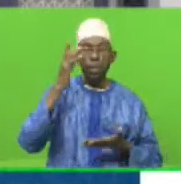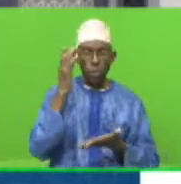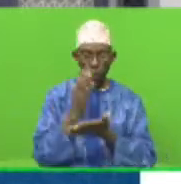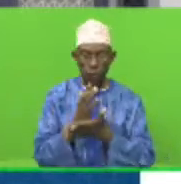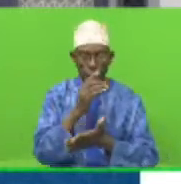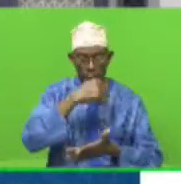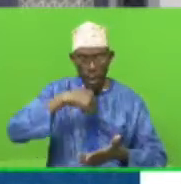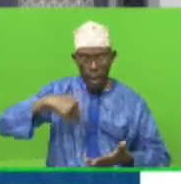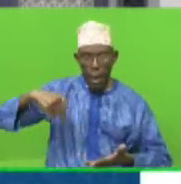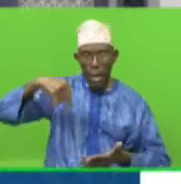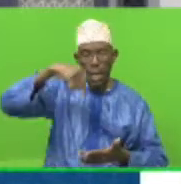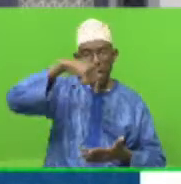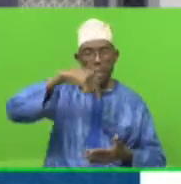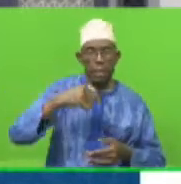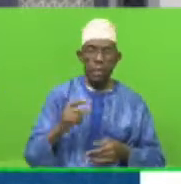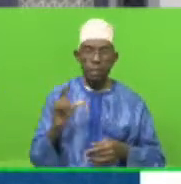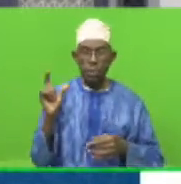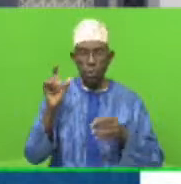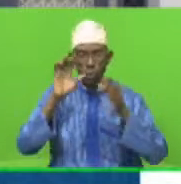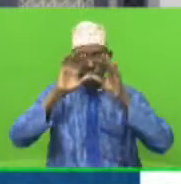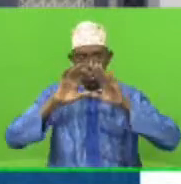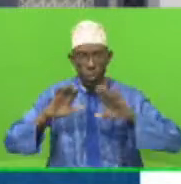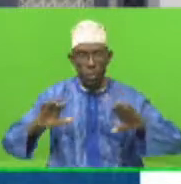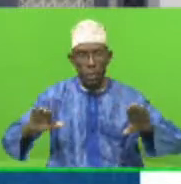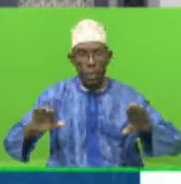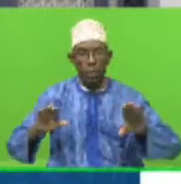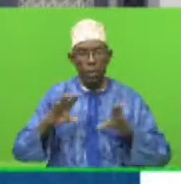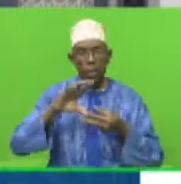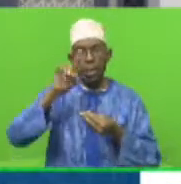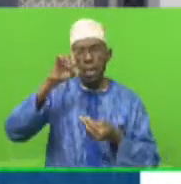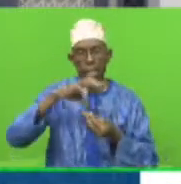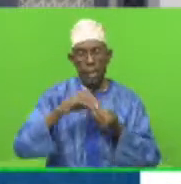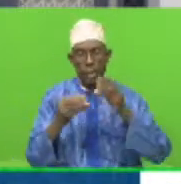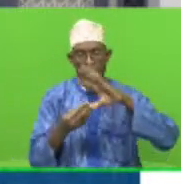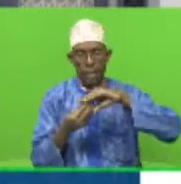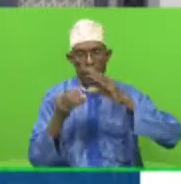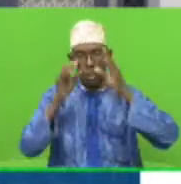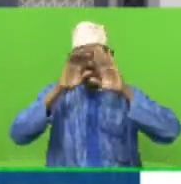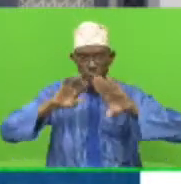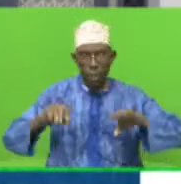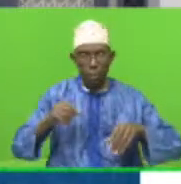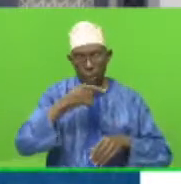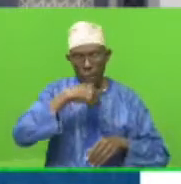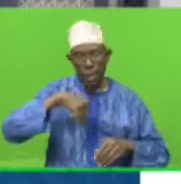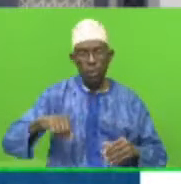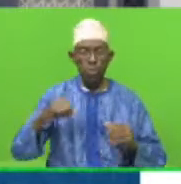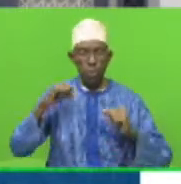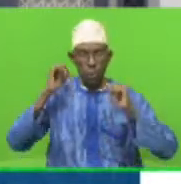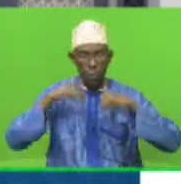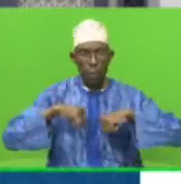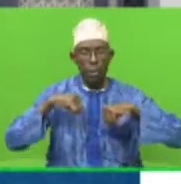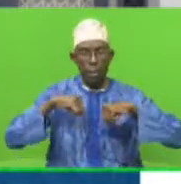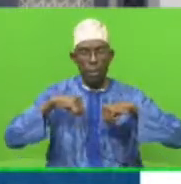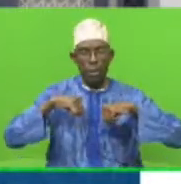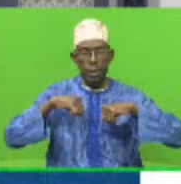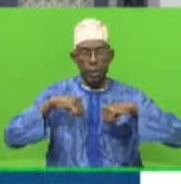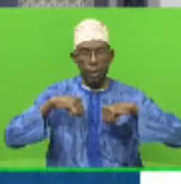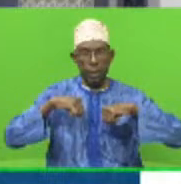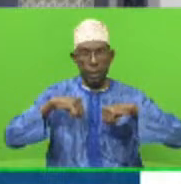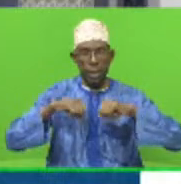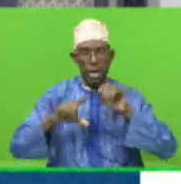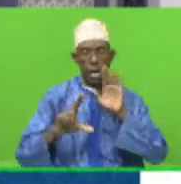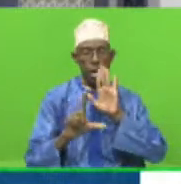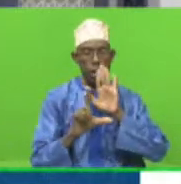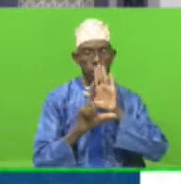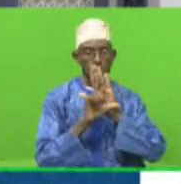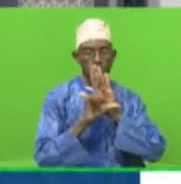us after the fitra is that He created us. He gave us the ability, and then He also gave us the